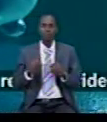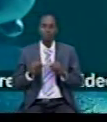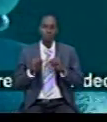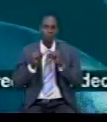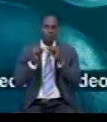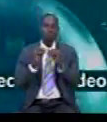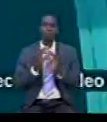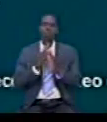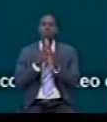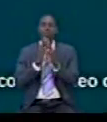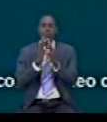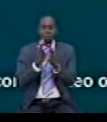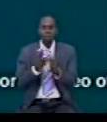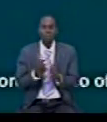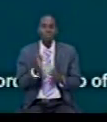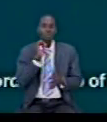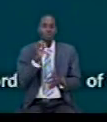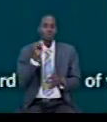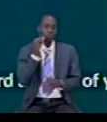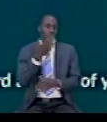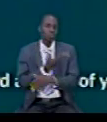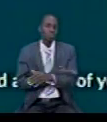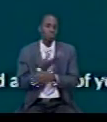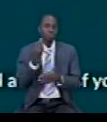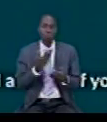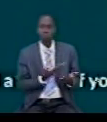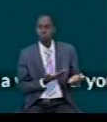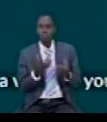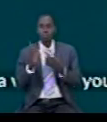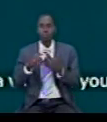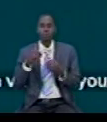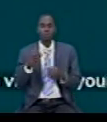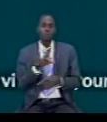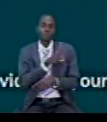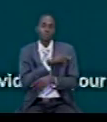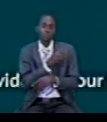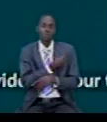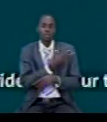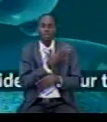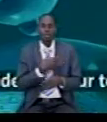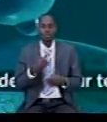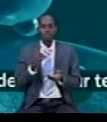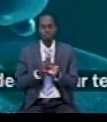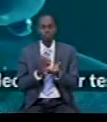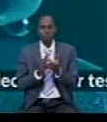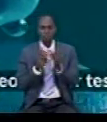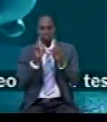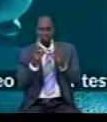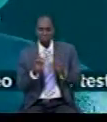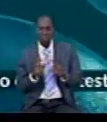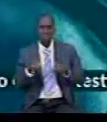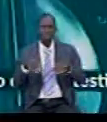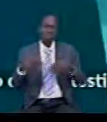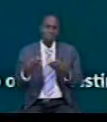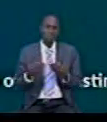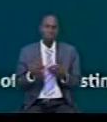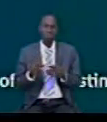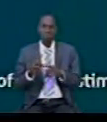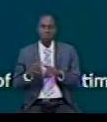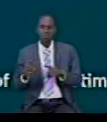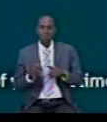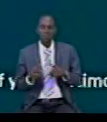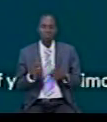was rushed to the hospital, and the doctors checked, they prescribed so many things,